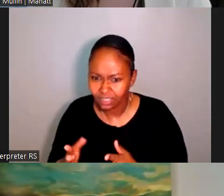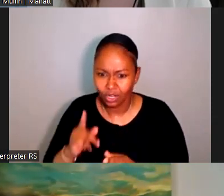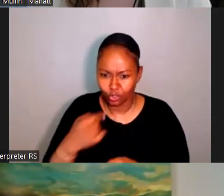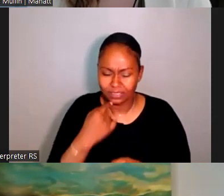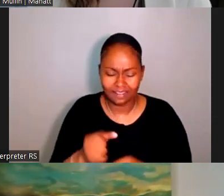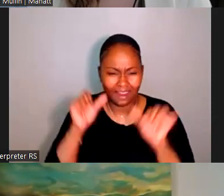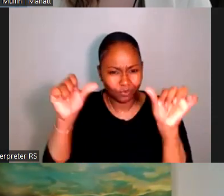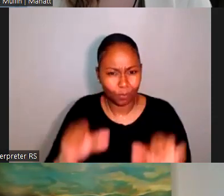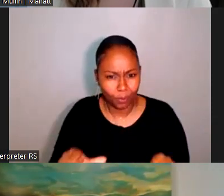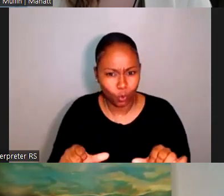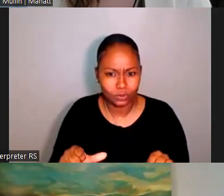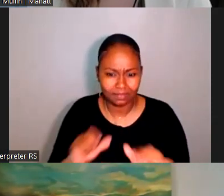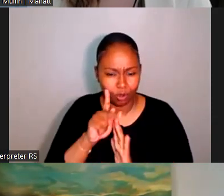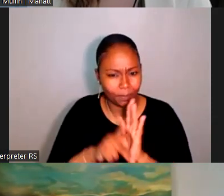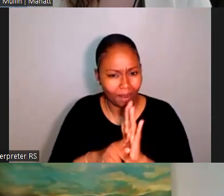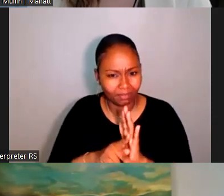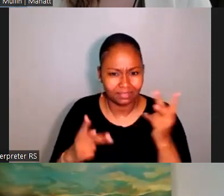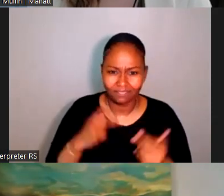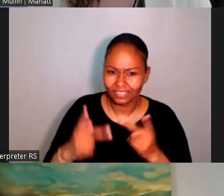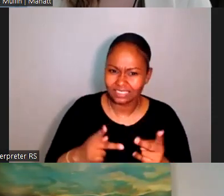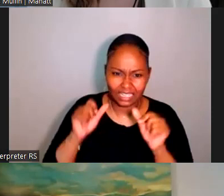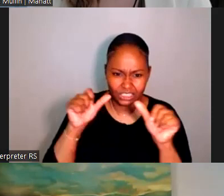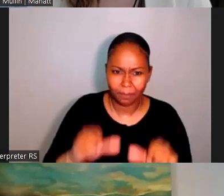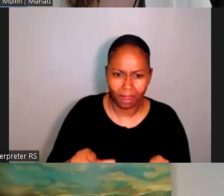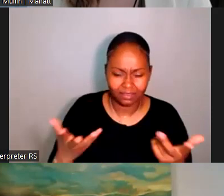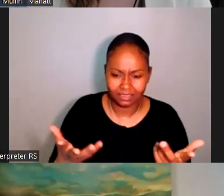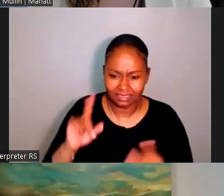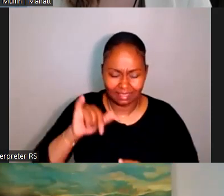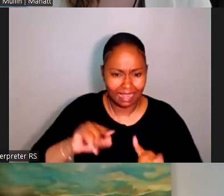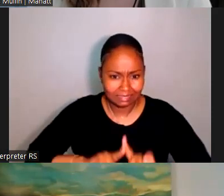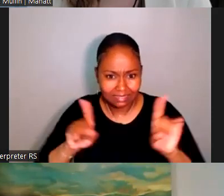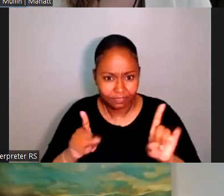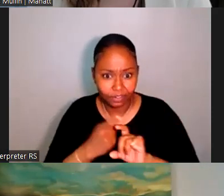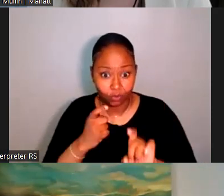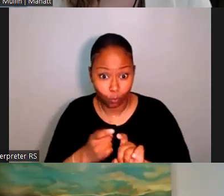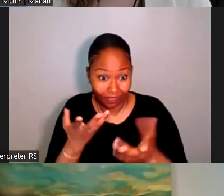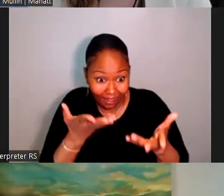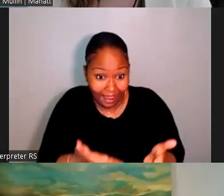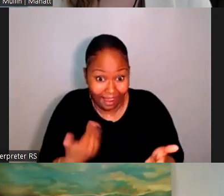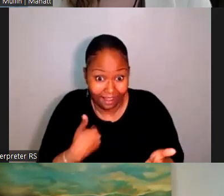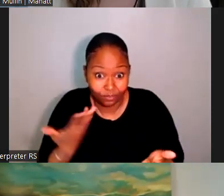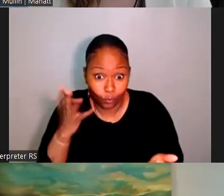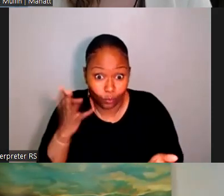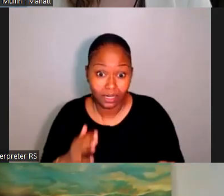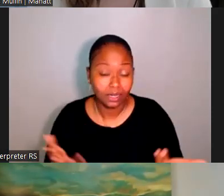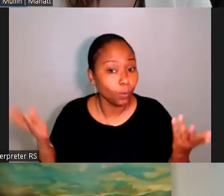their policies, visitation policies, well, is that different than what they currently allow for visitors?